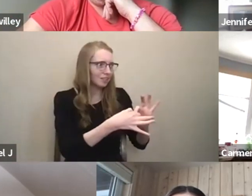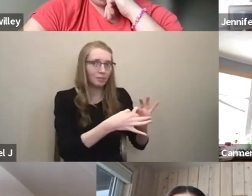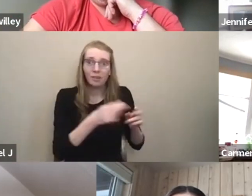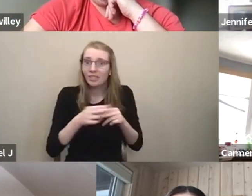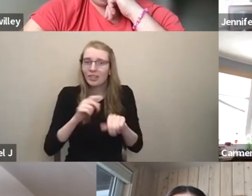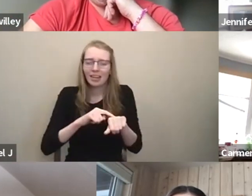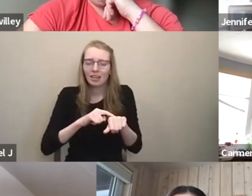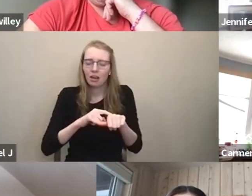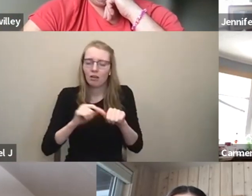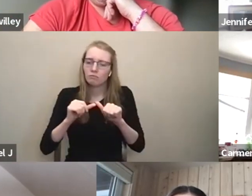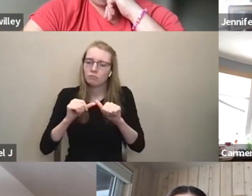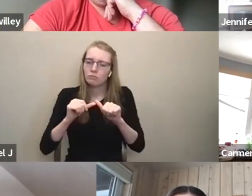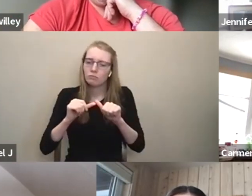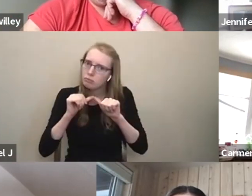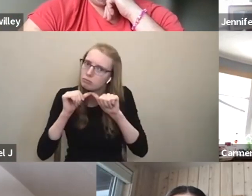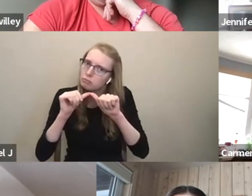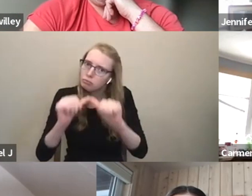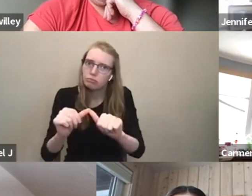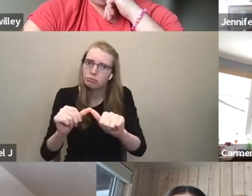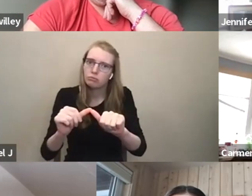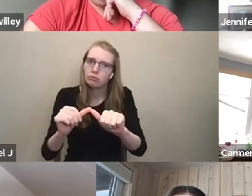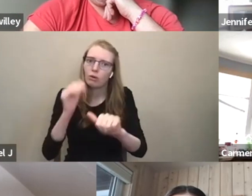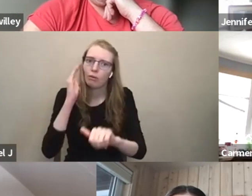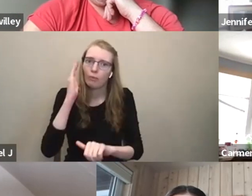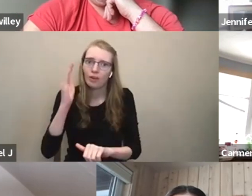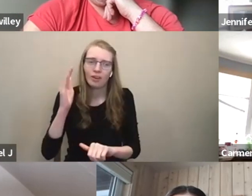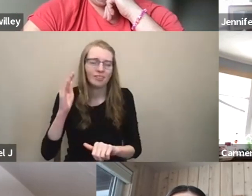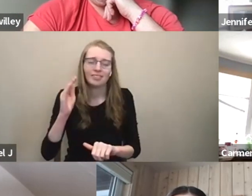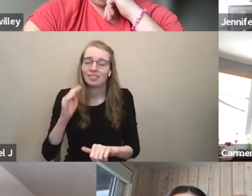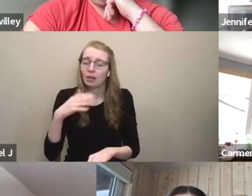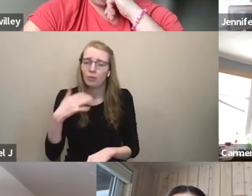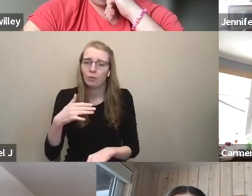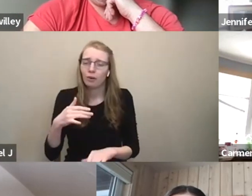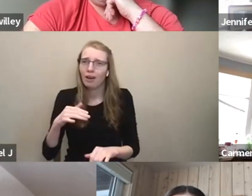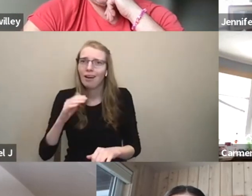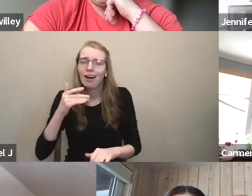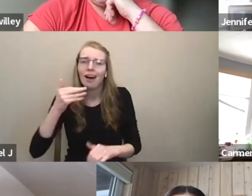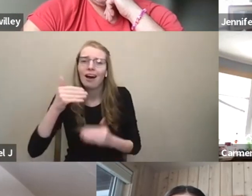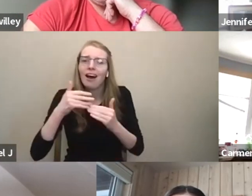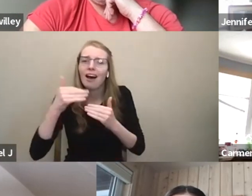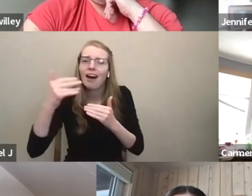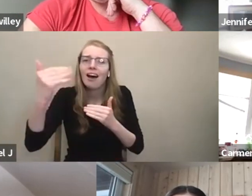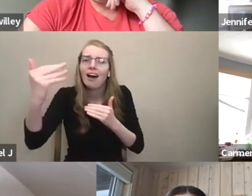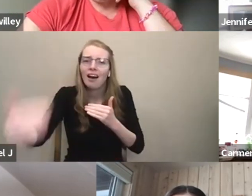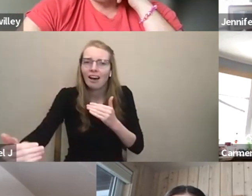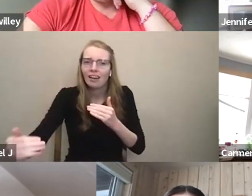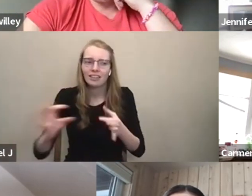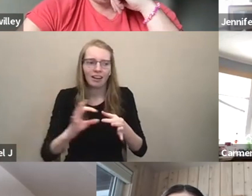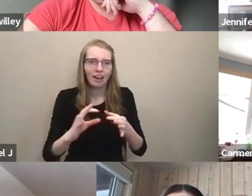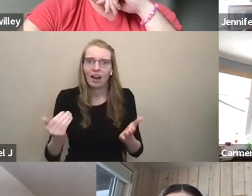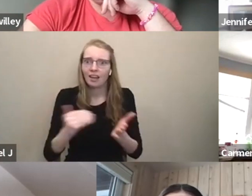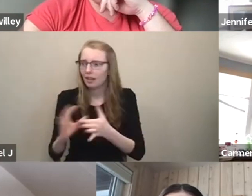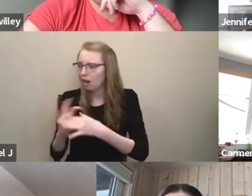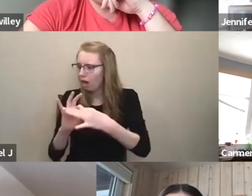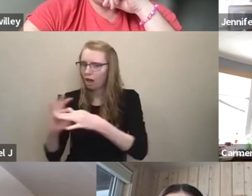imagine how the ways in which those are going to intertwine. And so I think it's really important to invest in them